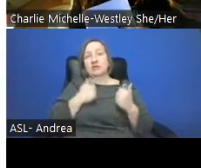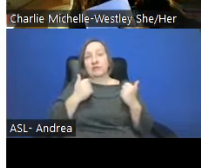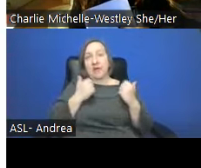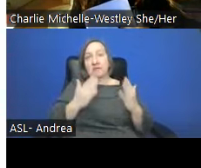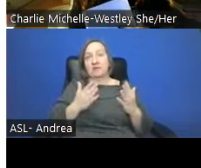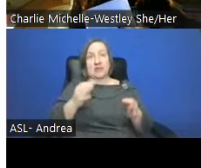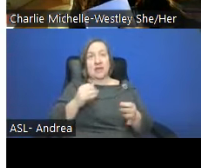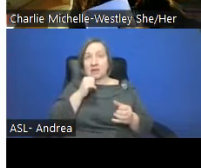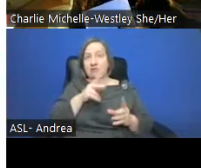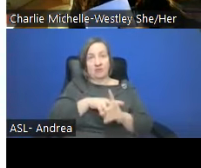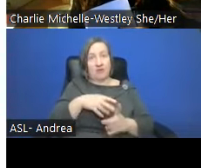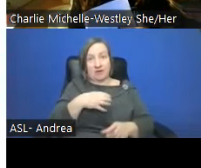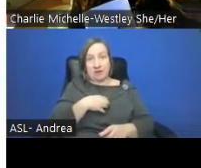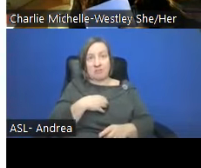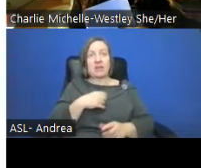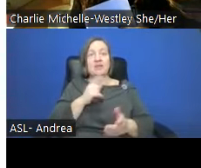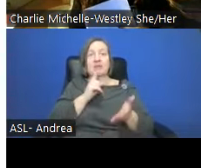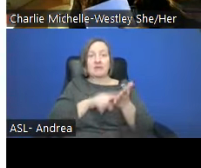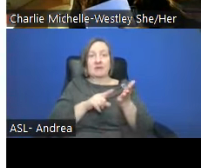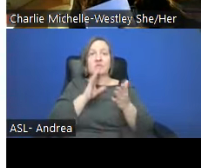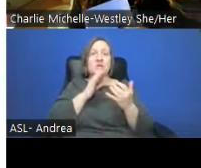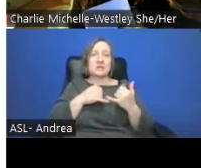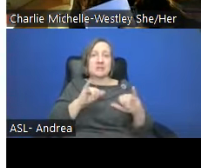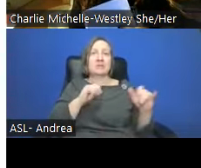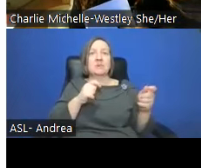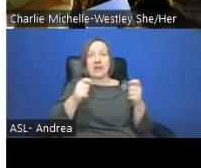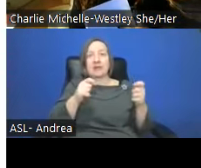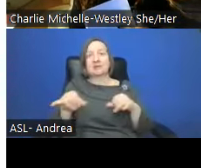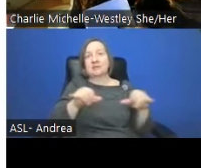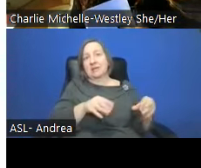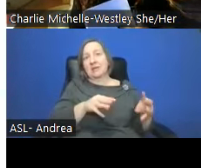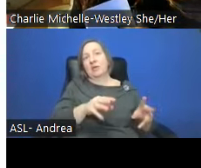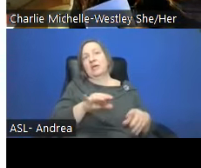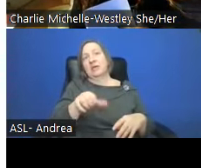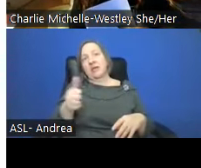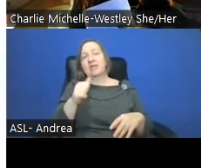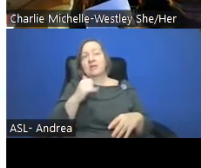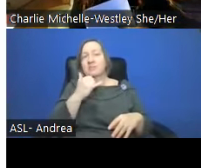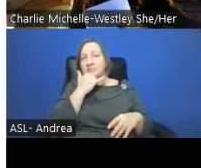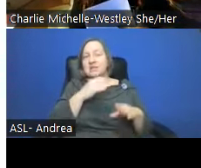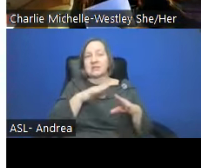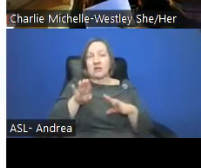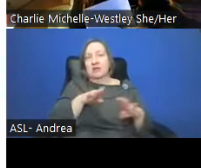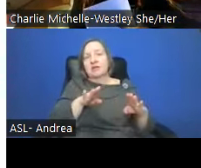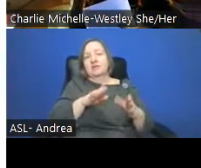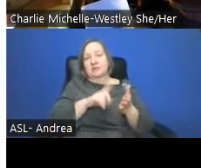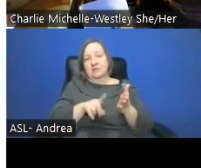not to file a complaint, the investigation shall still be handled in the same way as all other misconduct